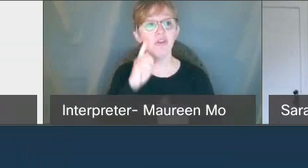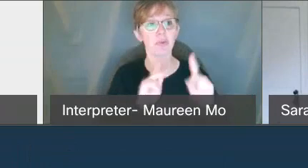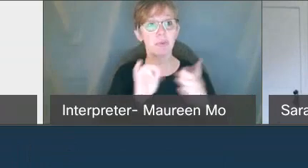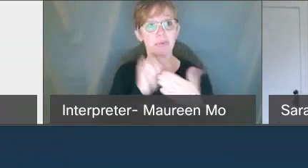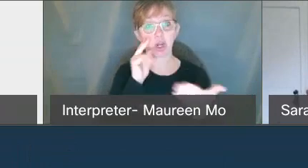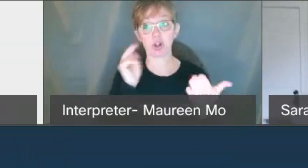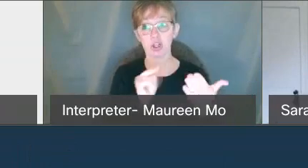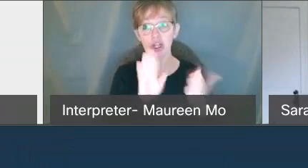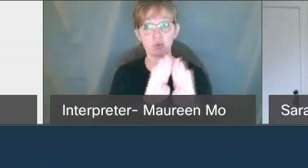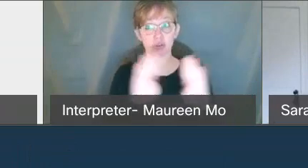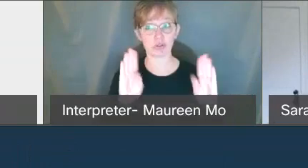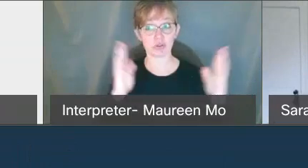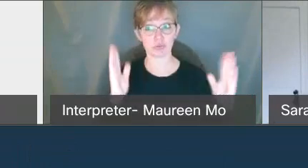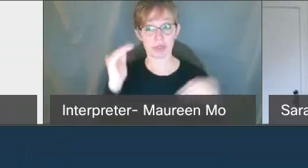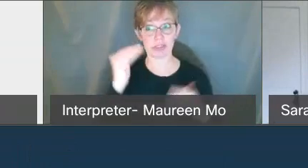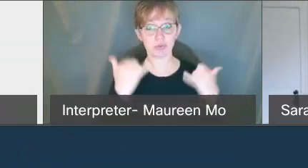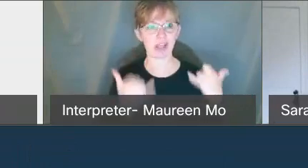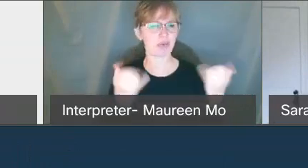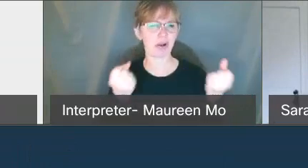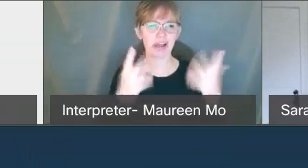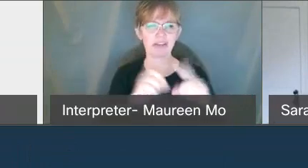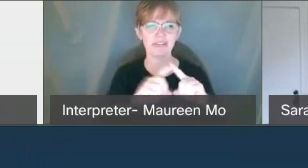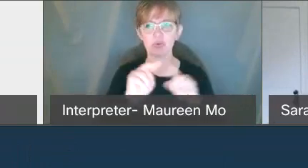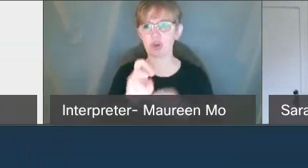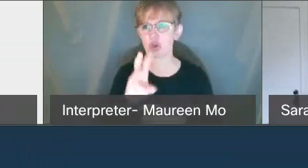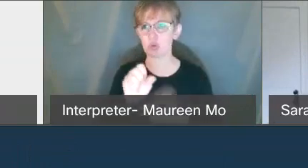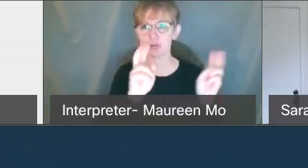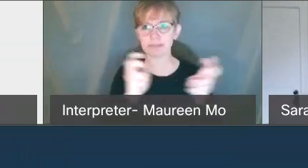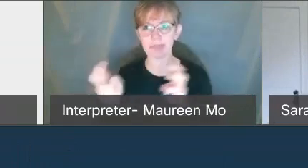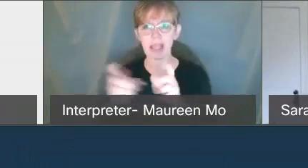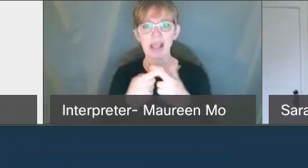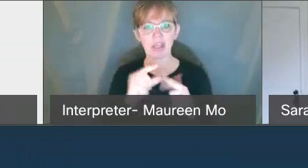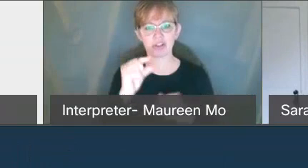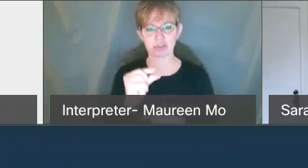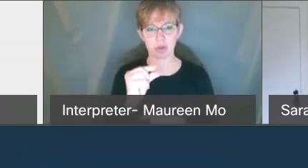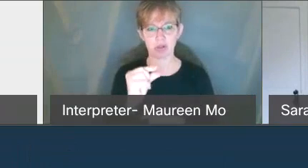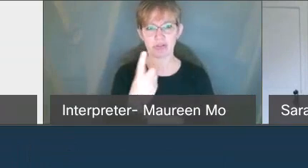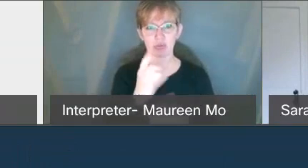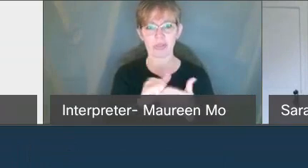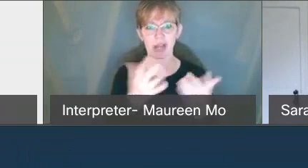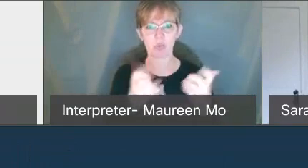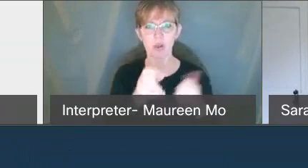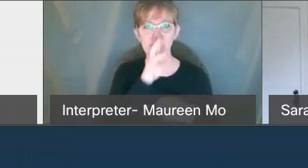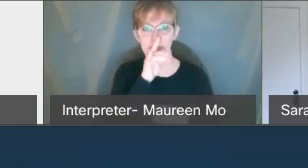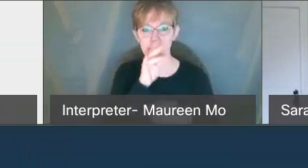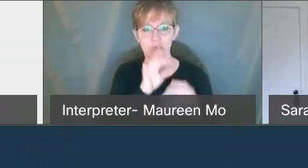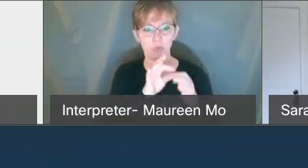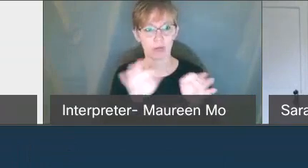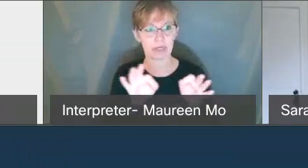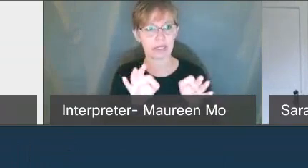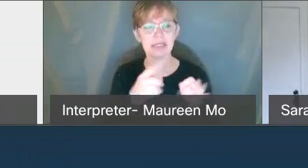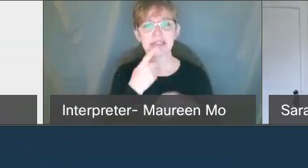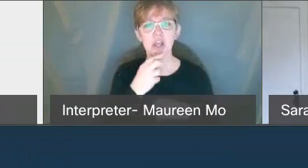lot of news headlines from different places. And then there's, in smaller font, one that I wanted to read aloud to you all. So risk